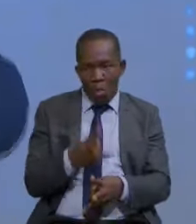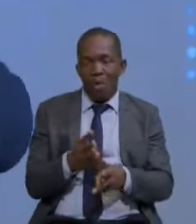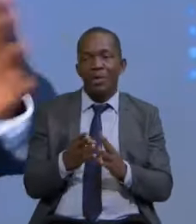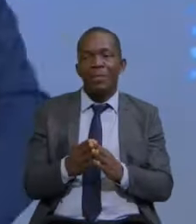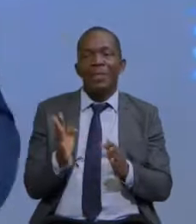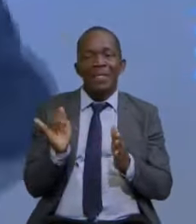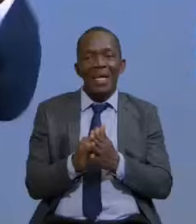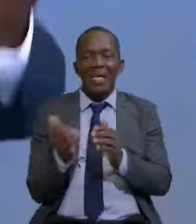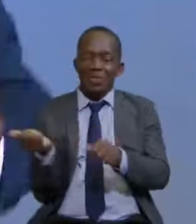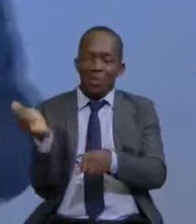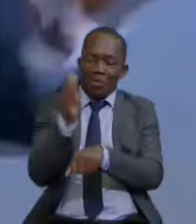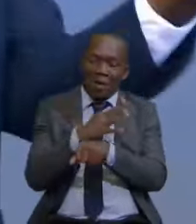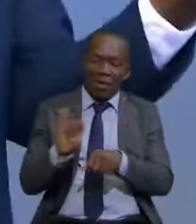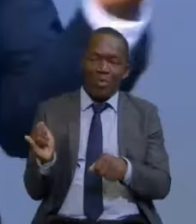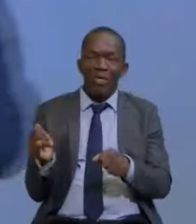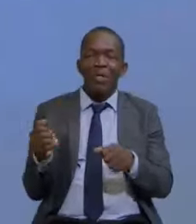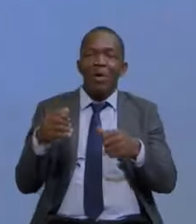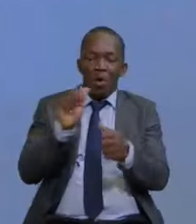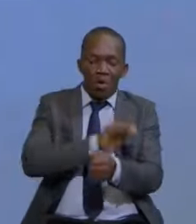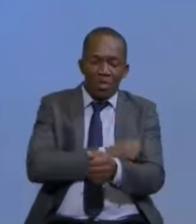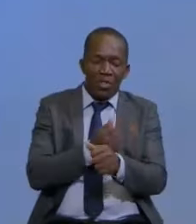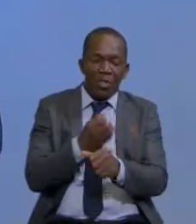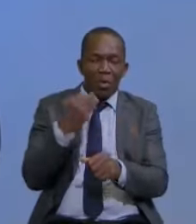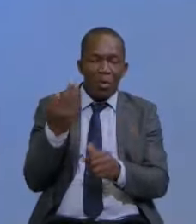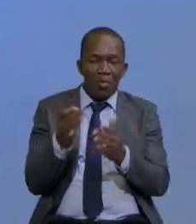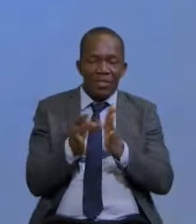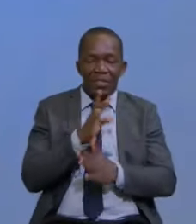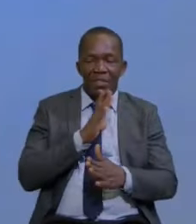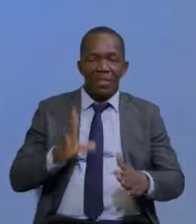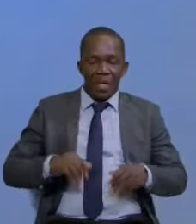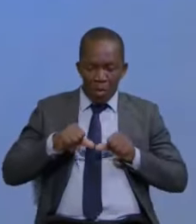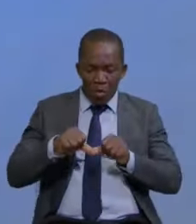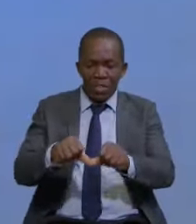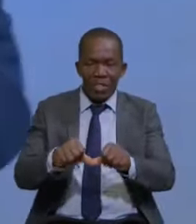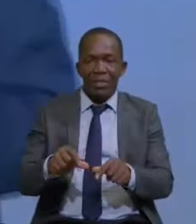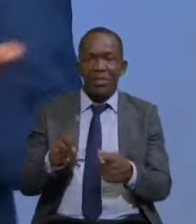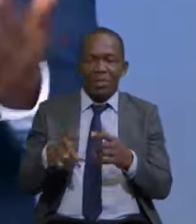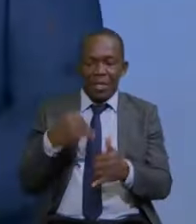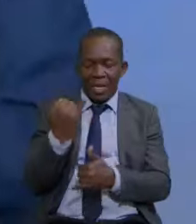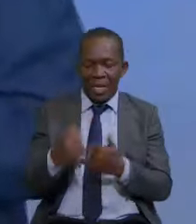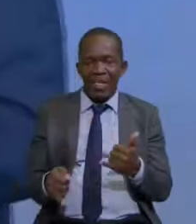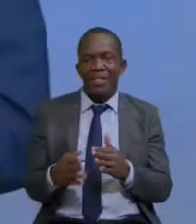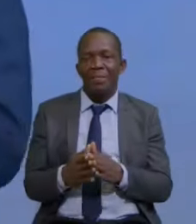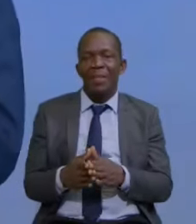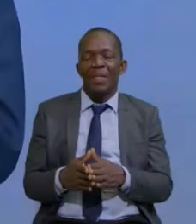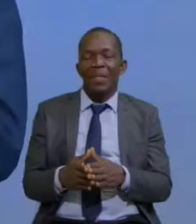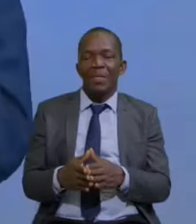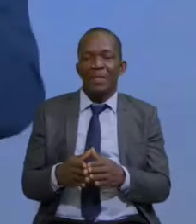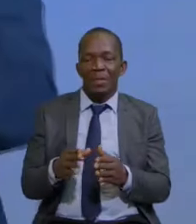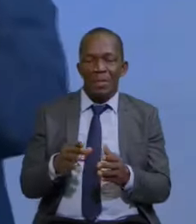Christ continues. Then cometh the end, when he shall have delivered up the kingdom of